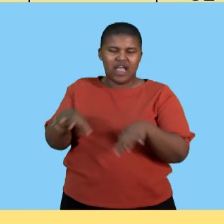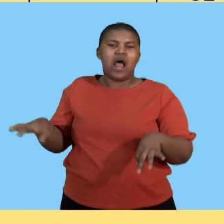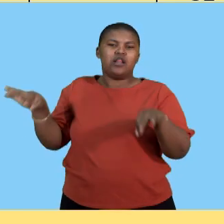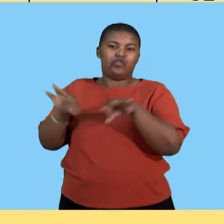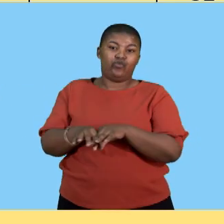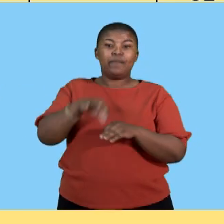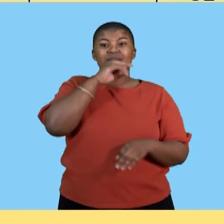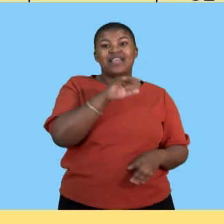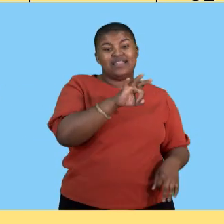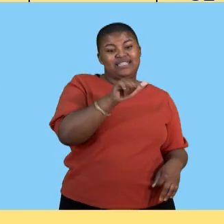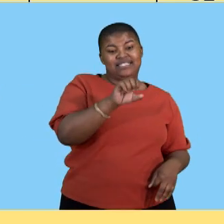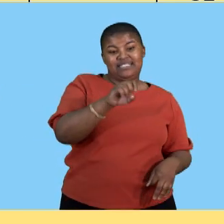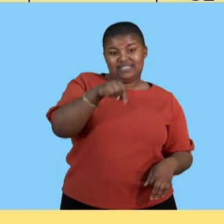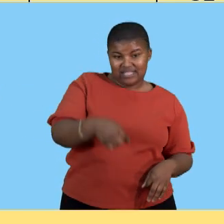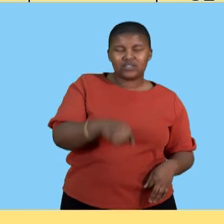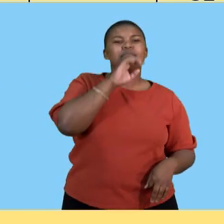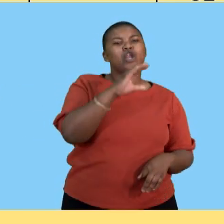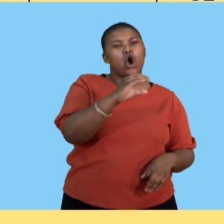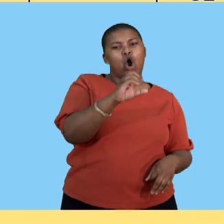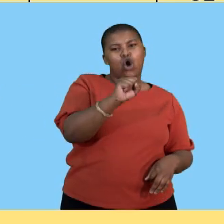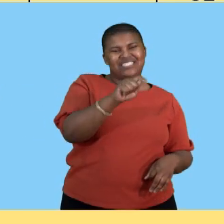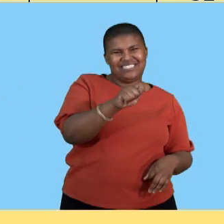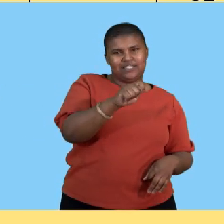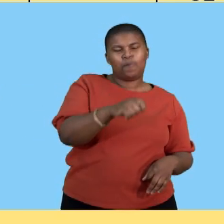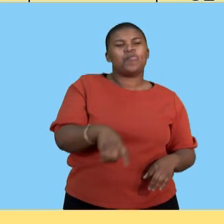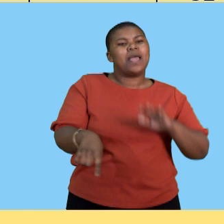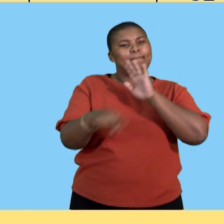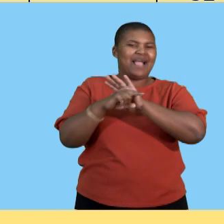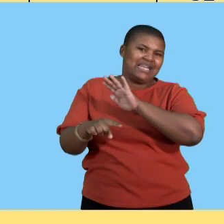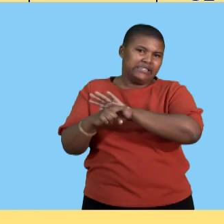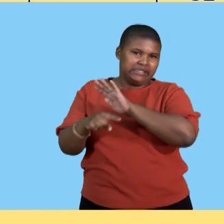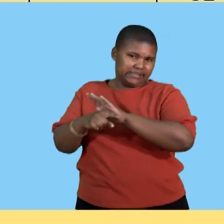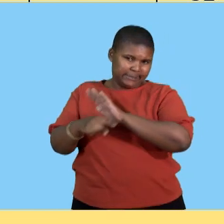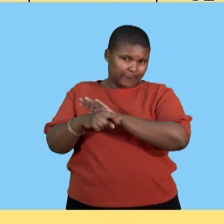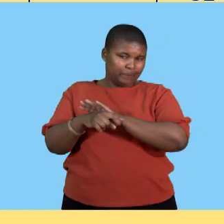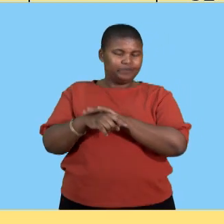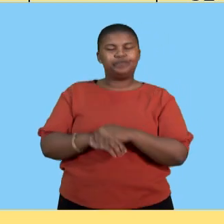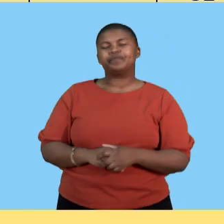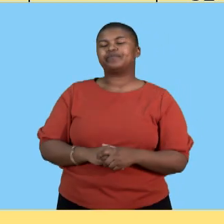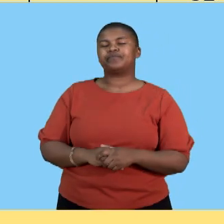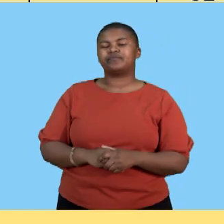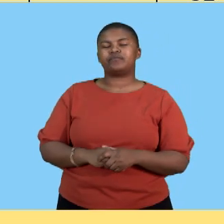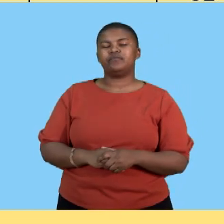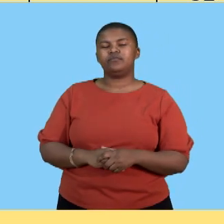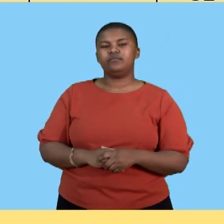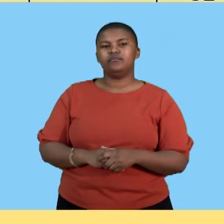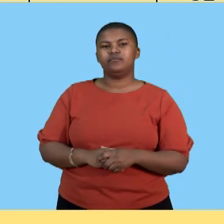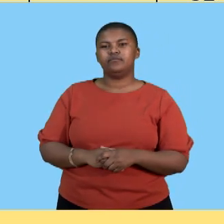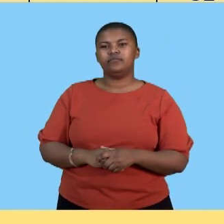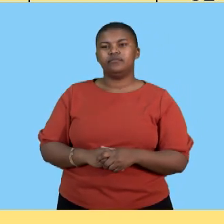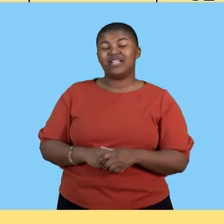360,000 cost, minus accumulated depreciation on the vehicles. That is